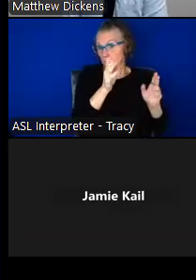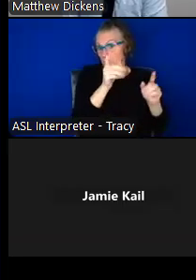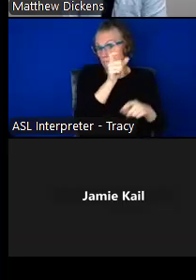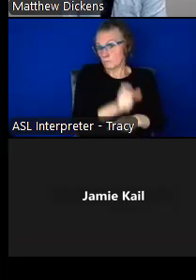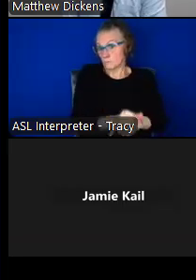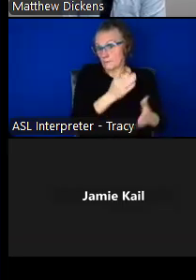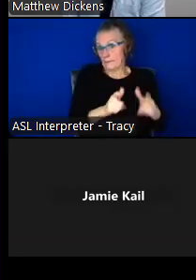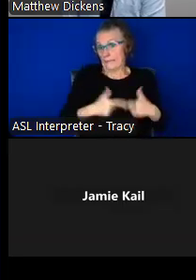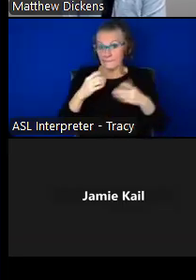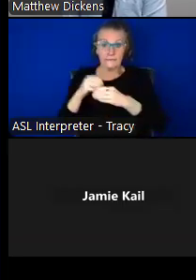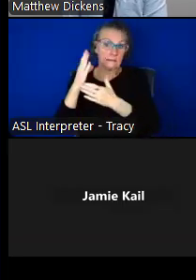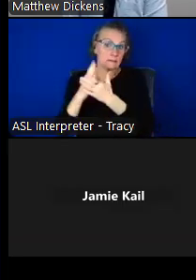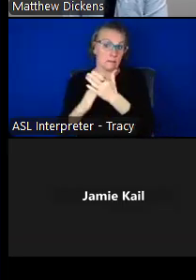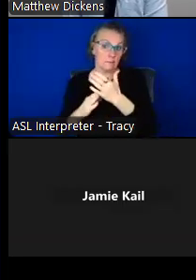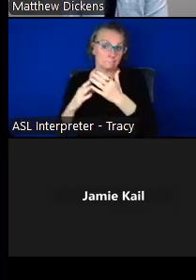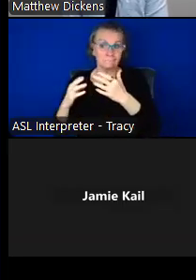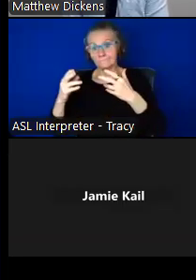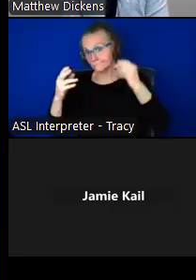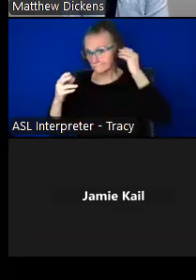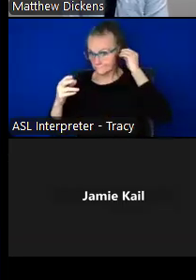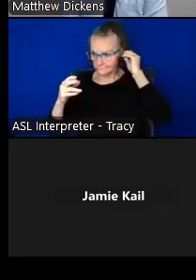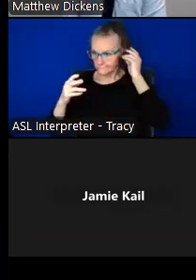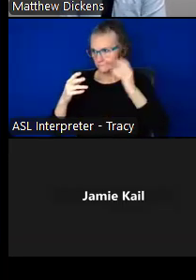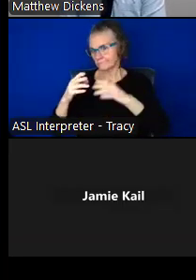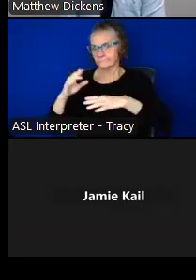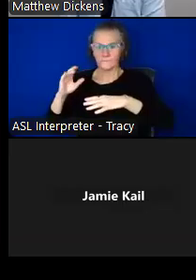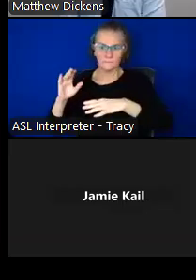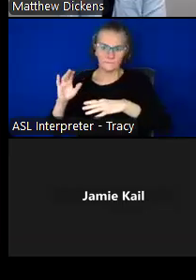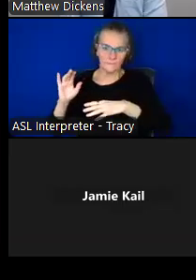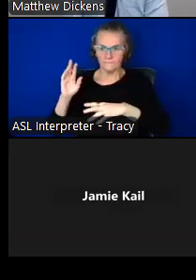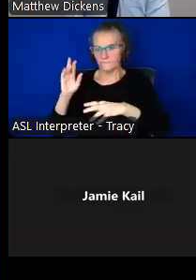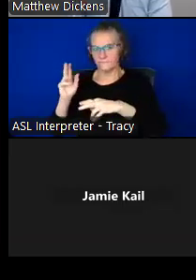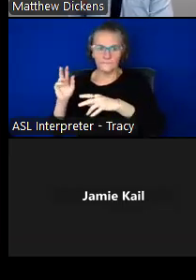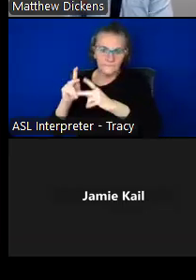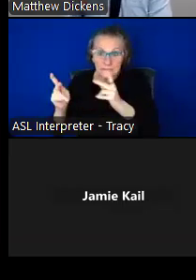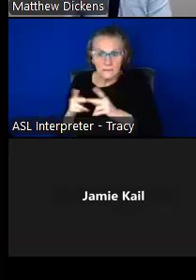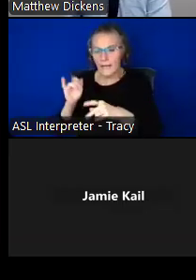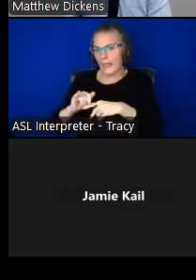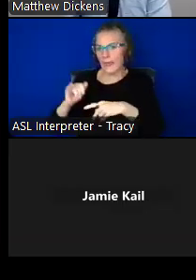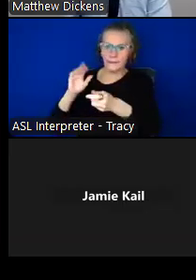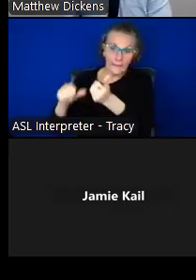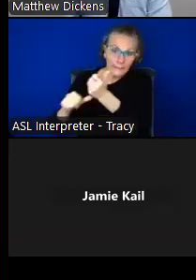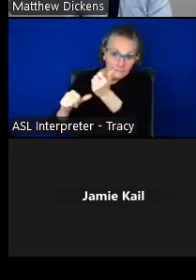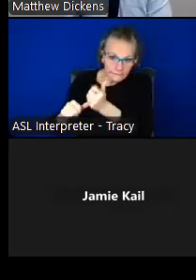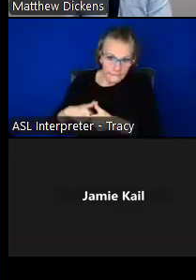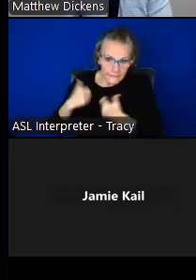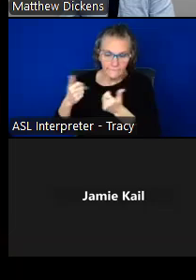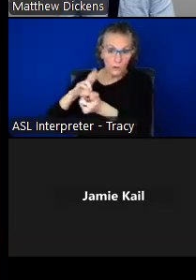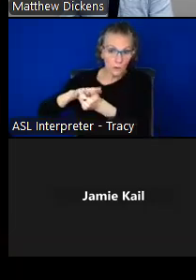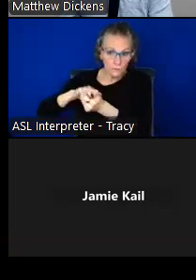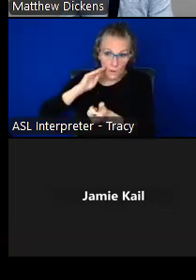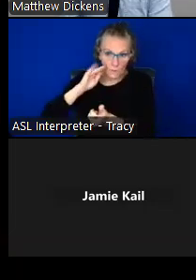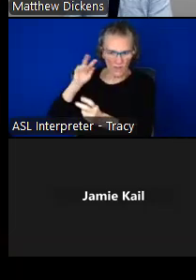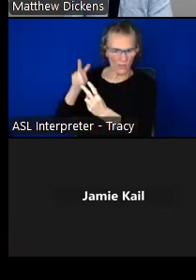a facility type setting, such as an assisted living or a nursing home. And those are looked at on a case by